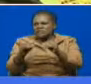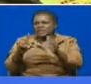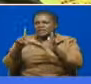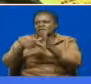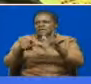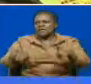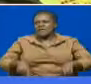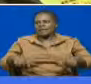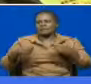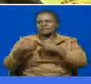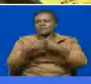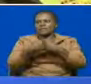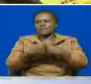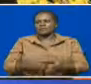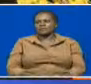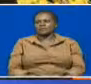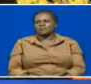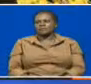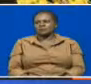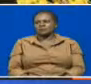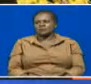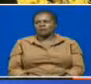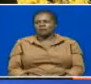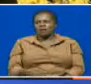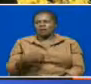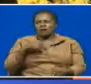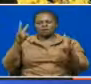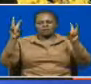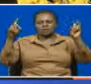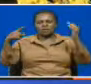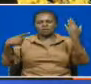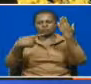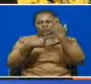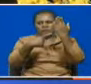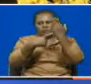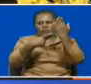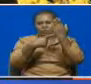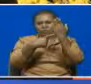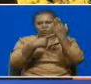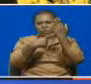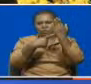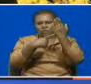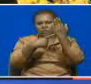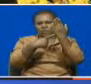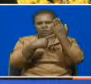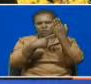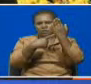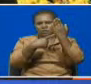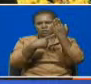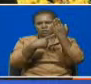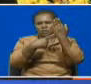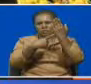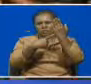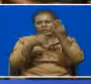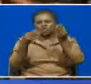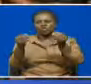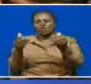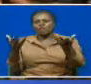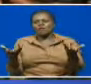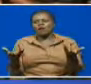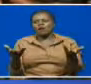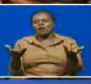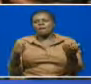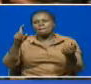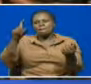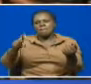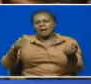of a challenge. Mm-hmm. Thank you. All right, but you know, there's the issue of technology also. It plays a big role. So then how do you cap that? You